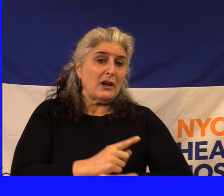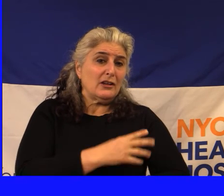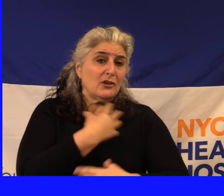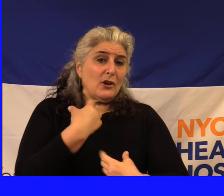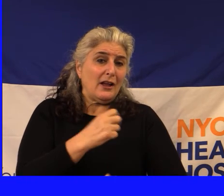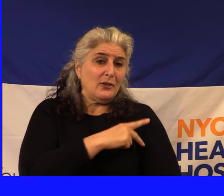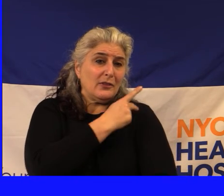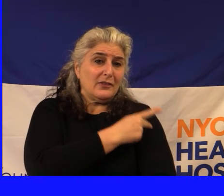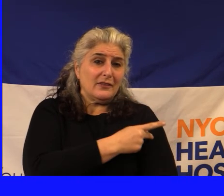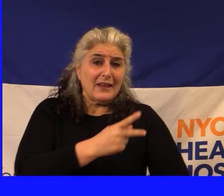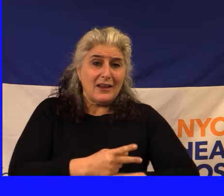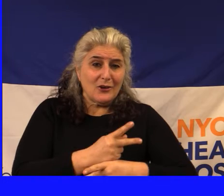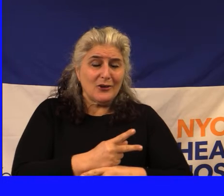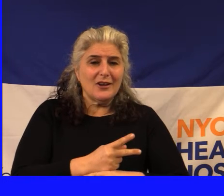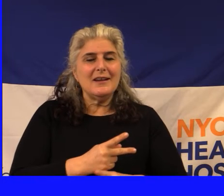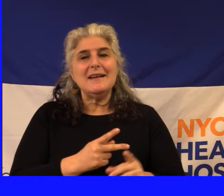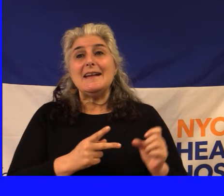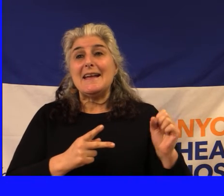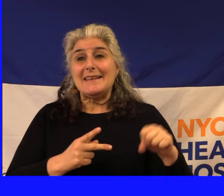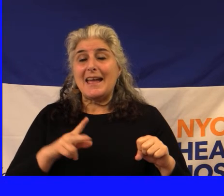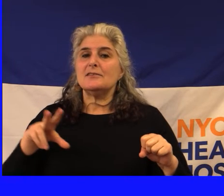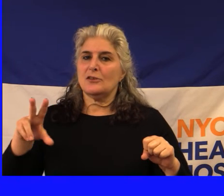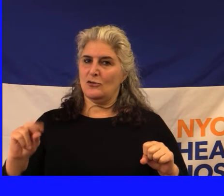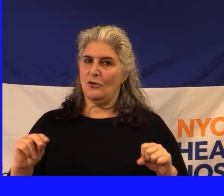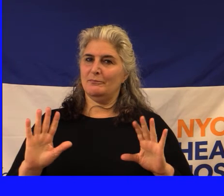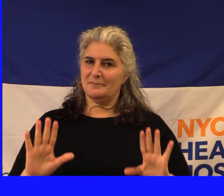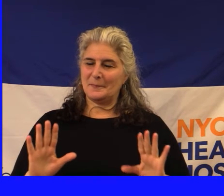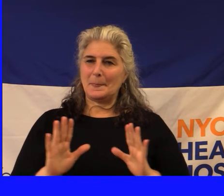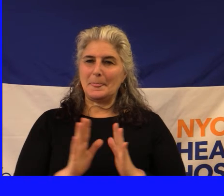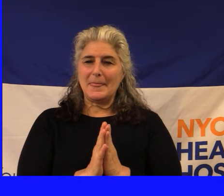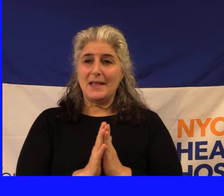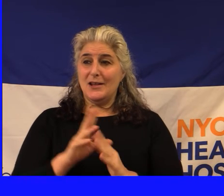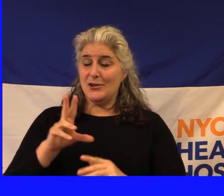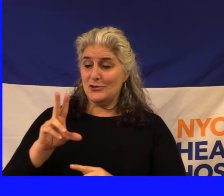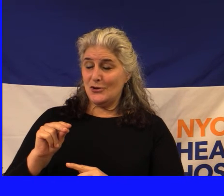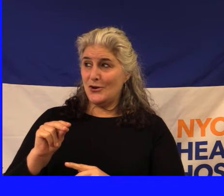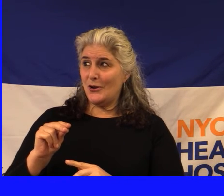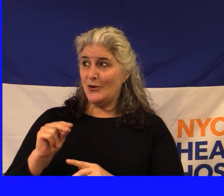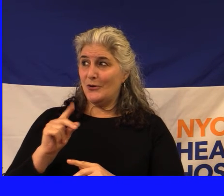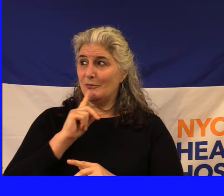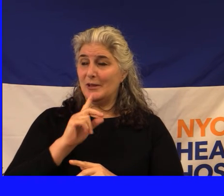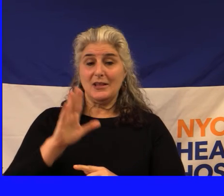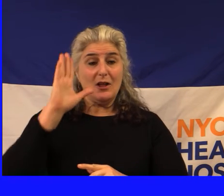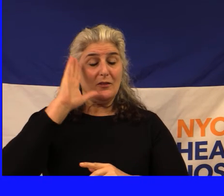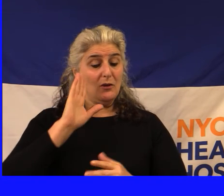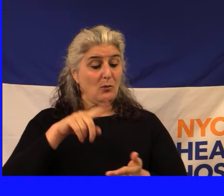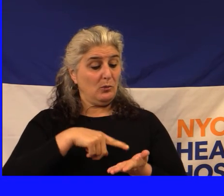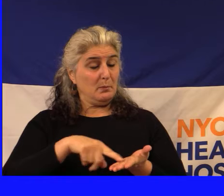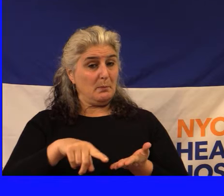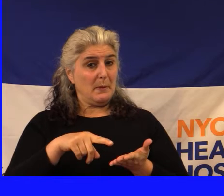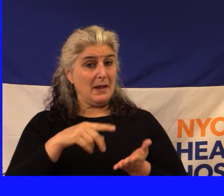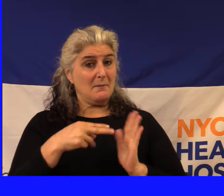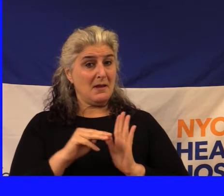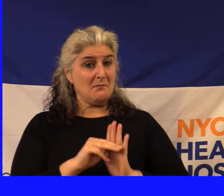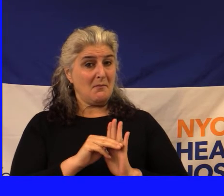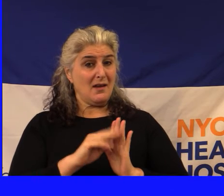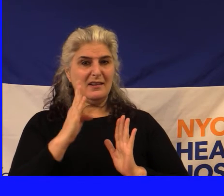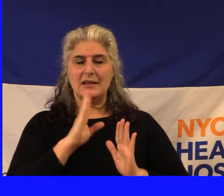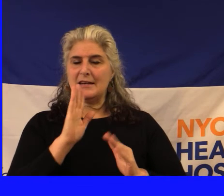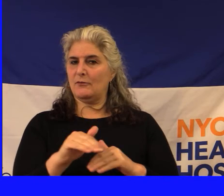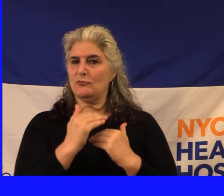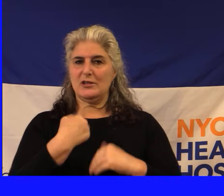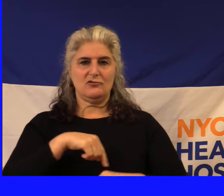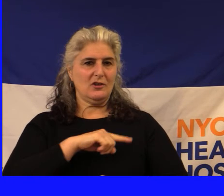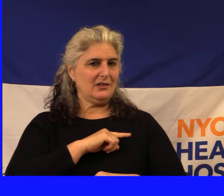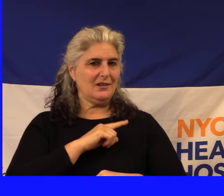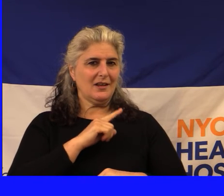Yes and no. The no part is the old payment model didn't restrict us from doing